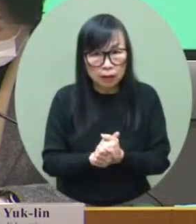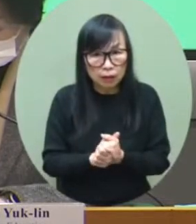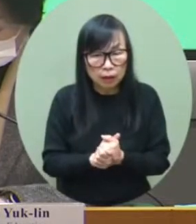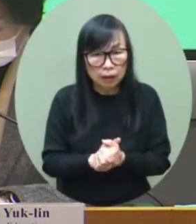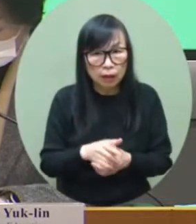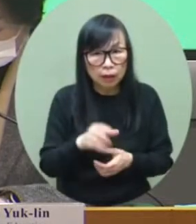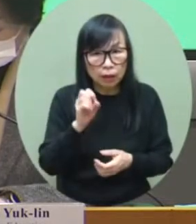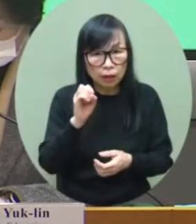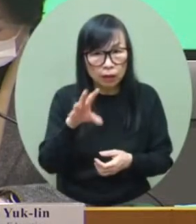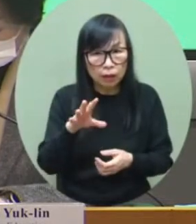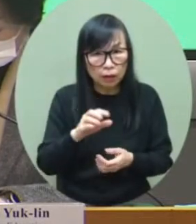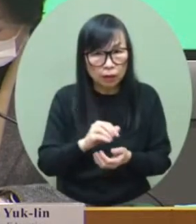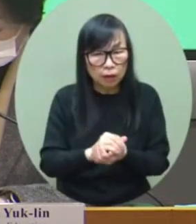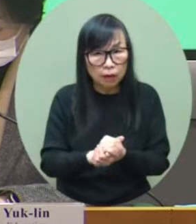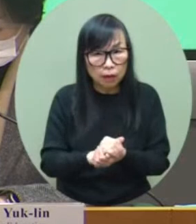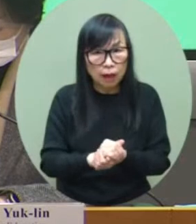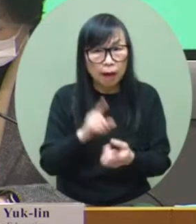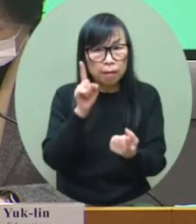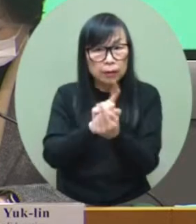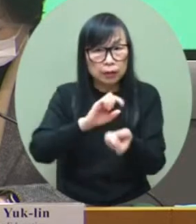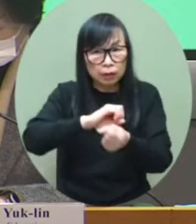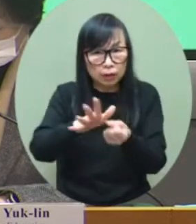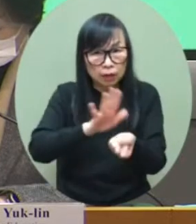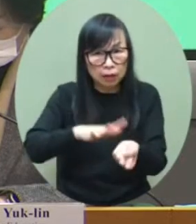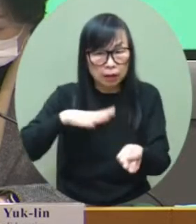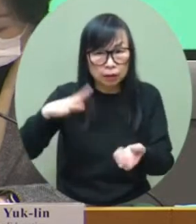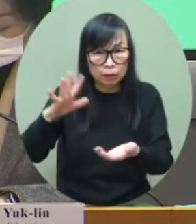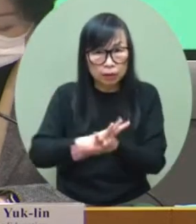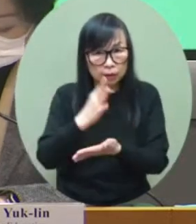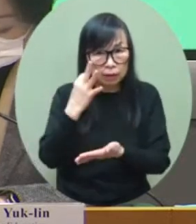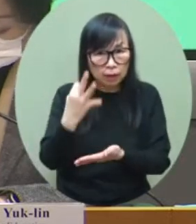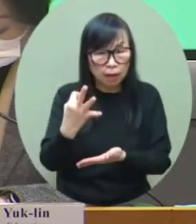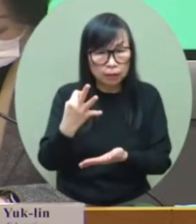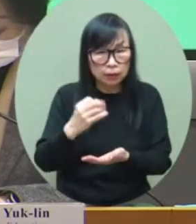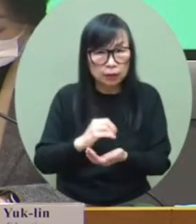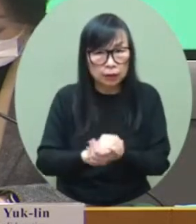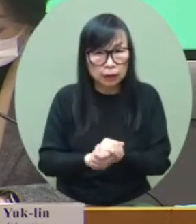have described this approach as grouping along the way.